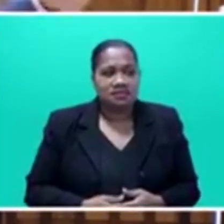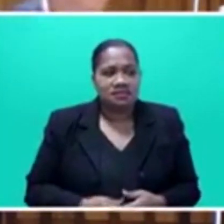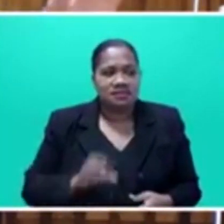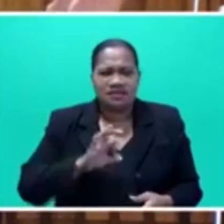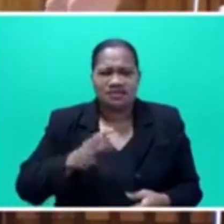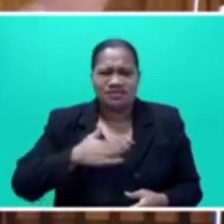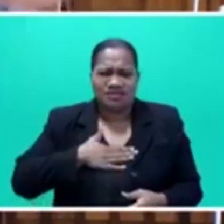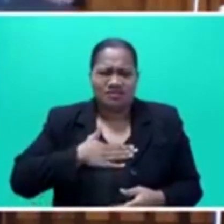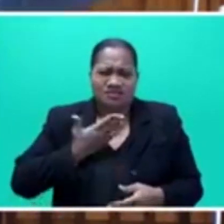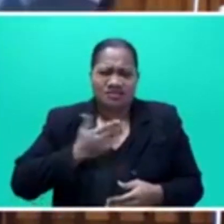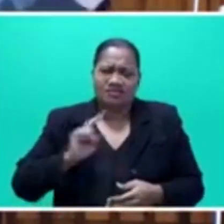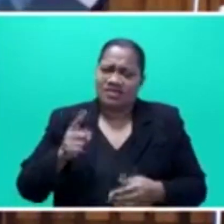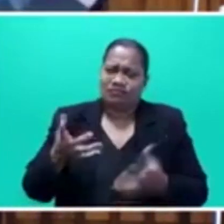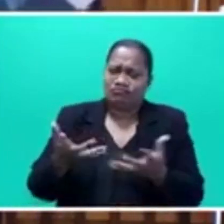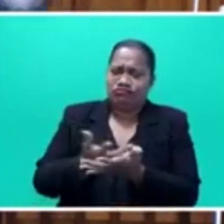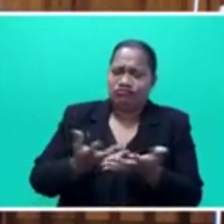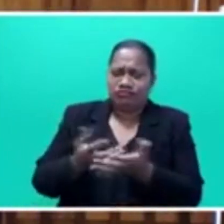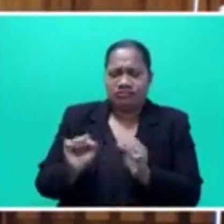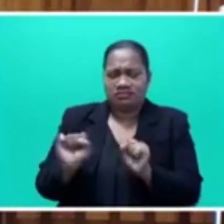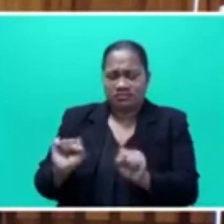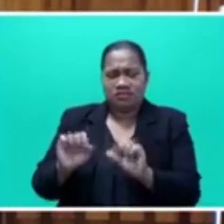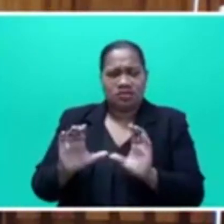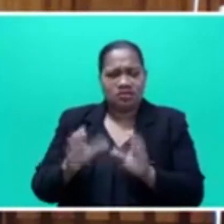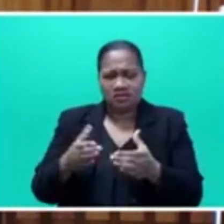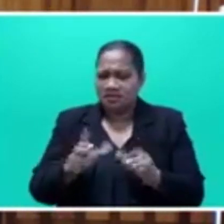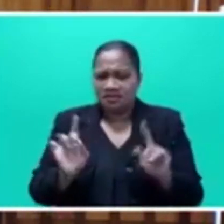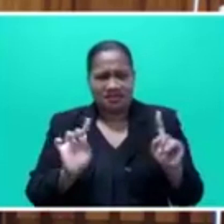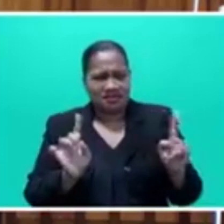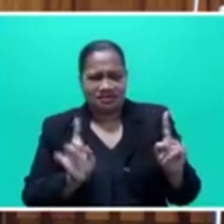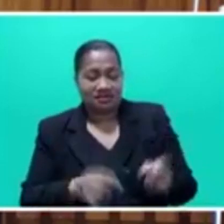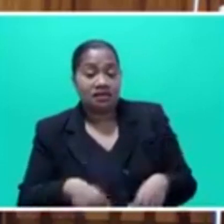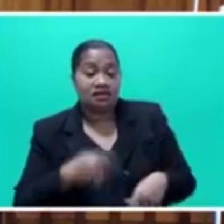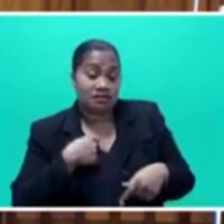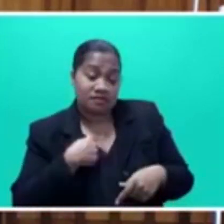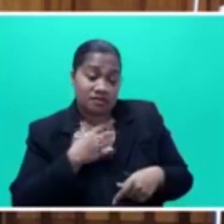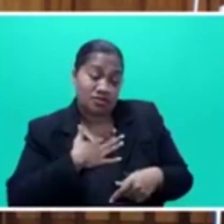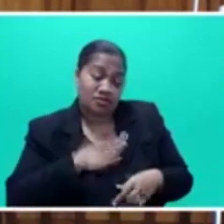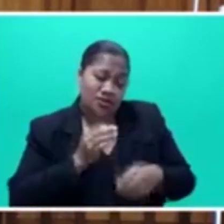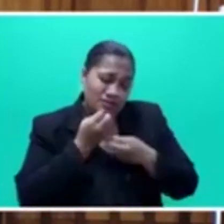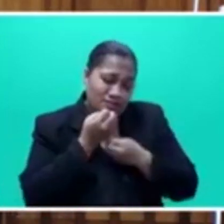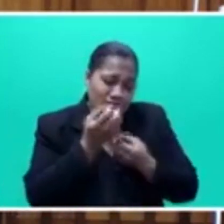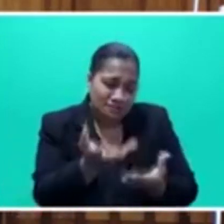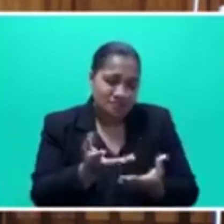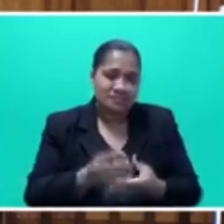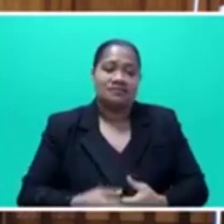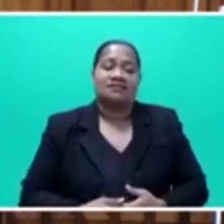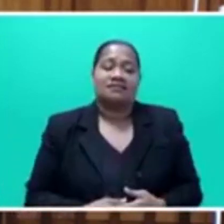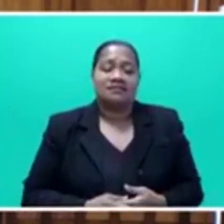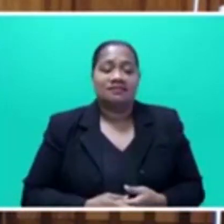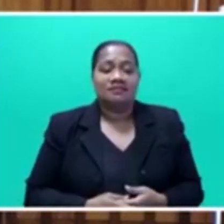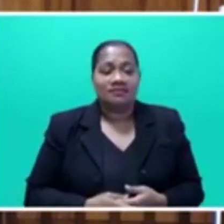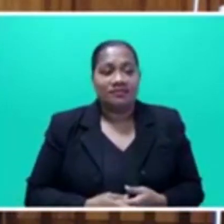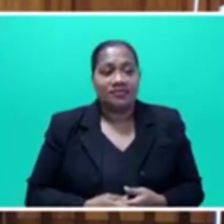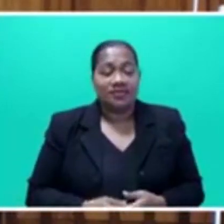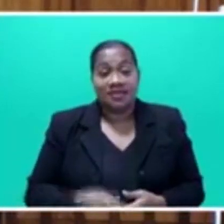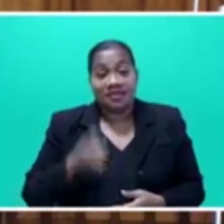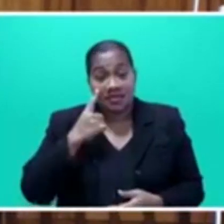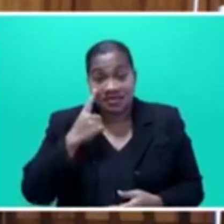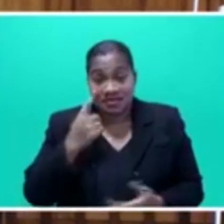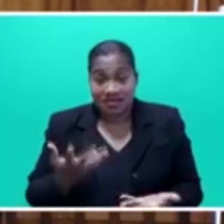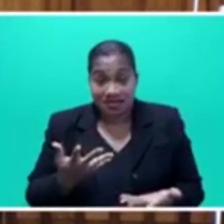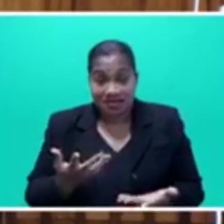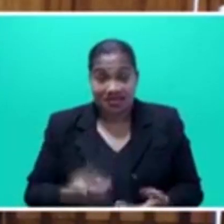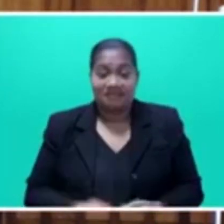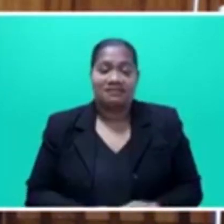of the party. I'm not interested in that. All I'm trying to tell, Mr. Speaker, sir, all I'm trying to say, you see, the reaction actually hits them